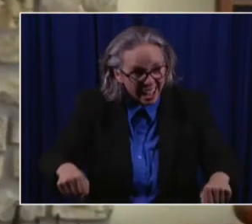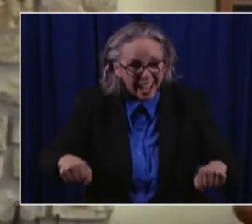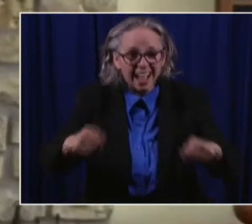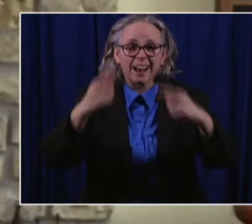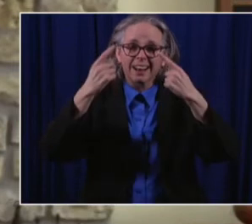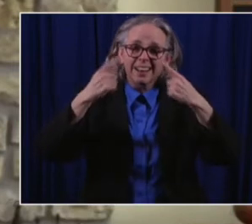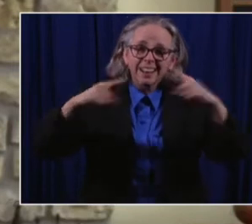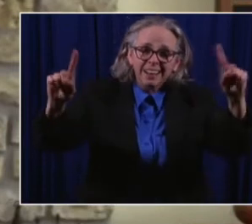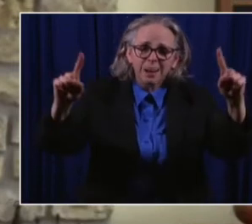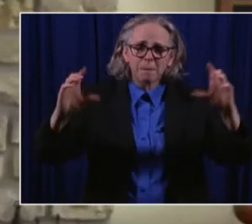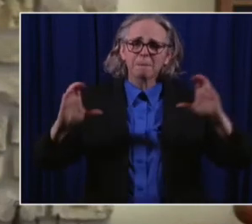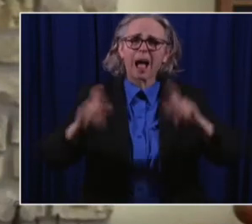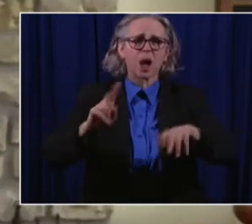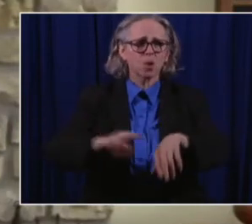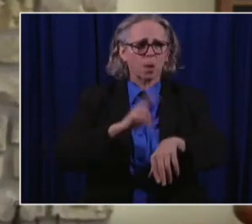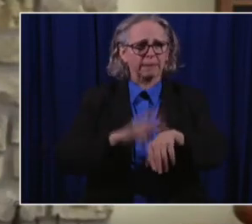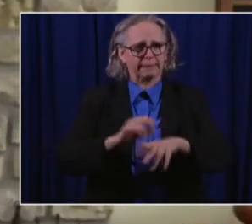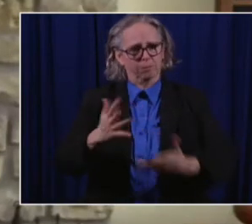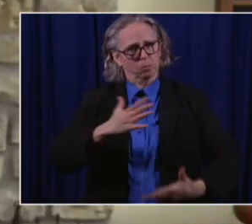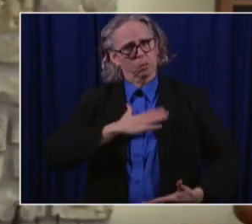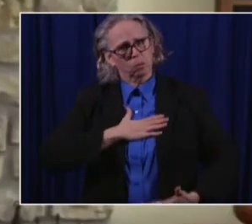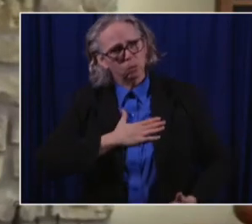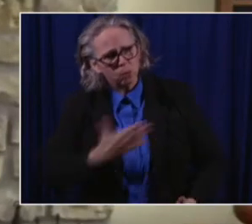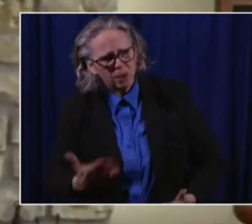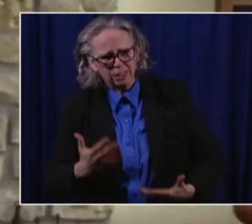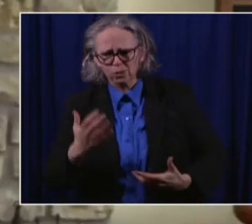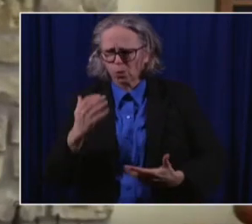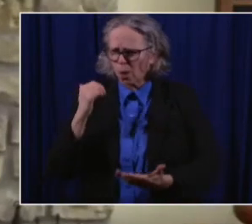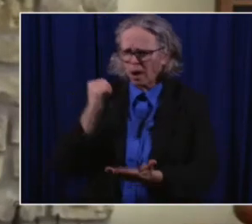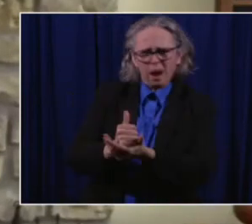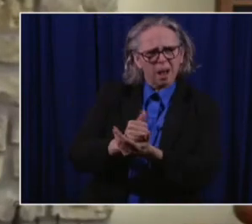the things that we need to do each and every day.